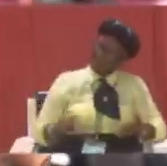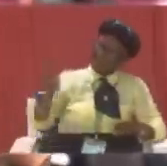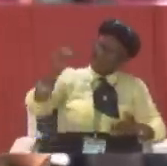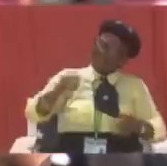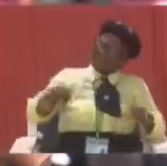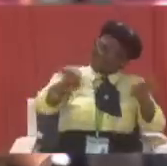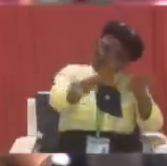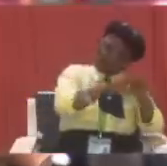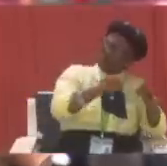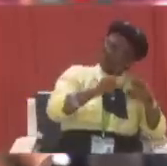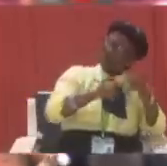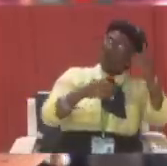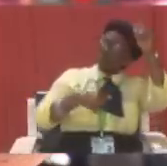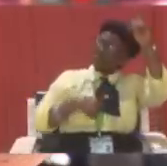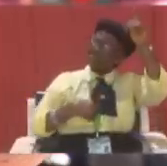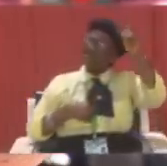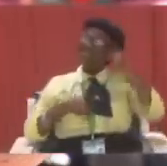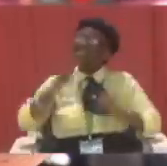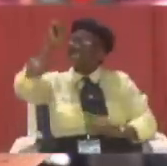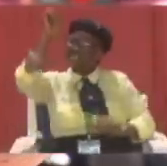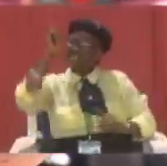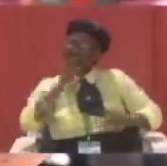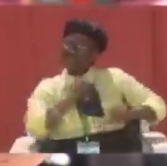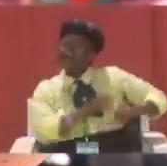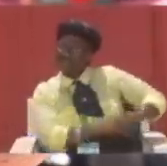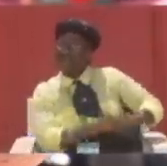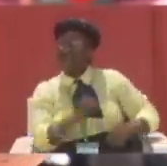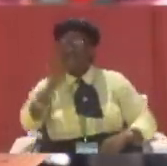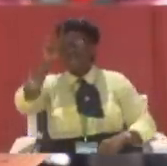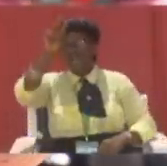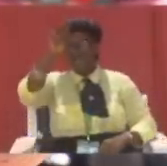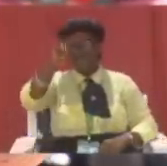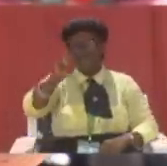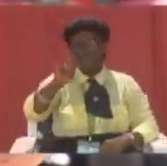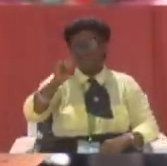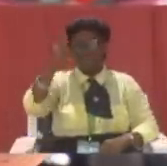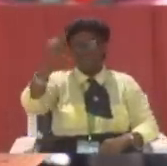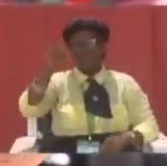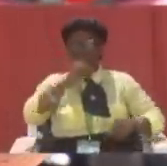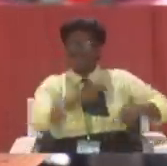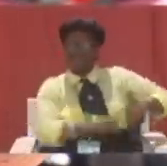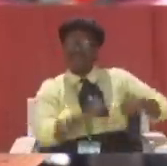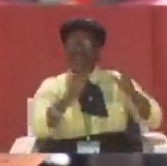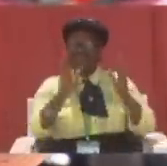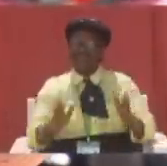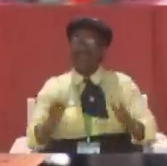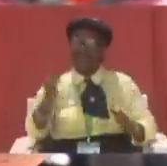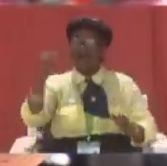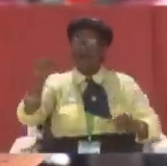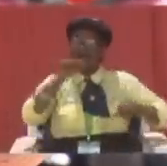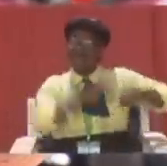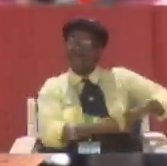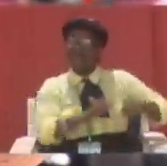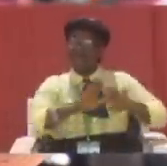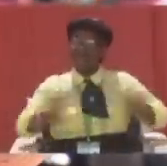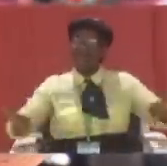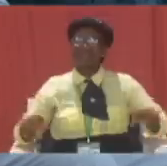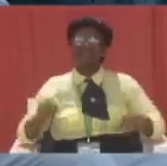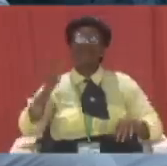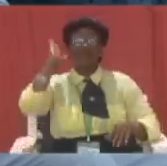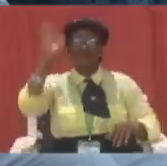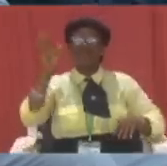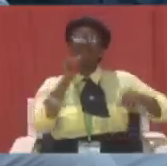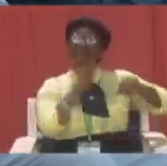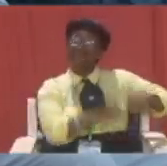He defended them. The defender of the defenseless will defend somebody here tonight.